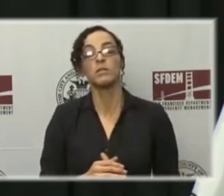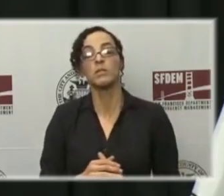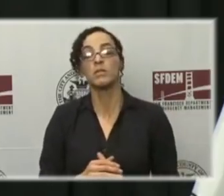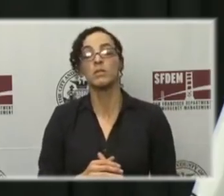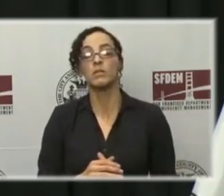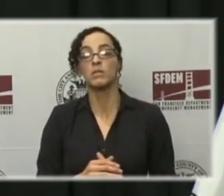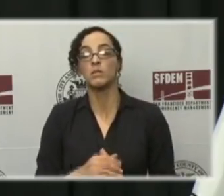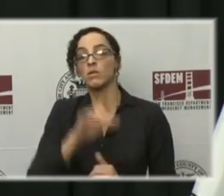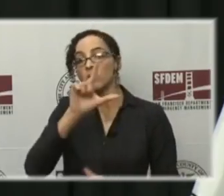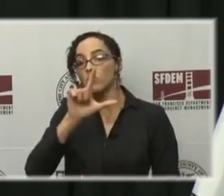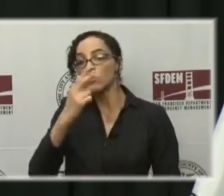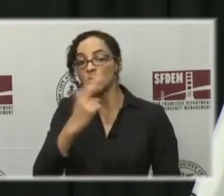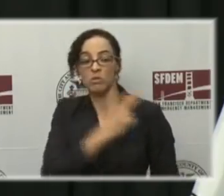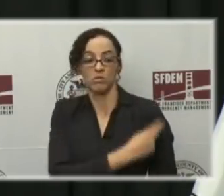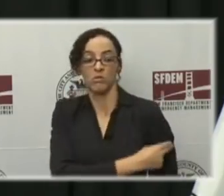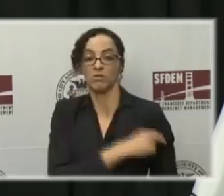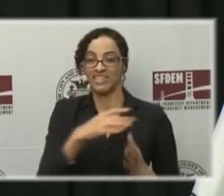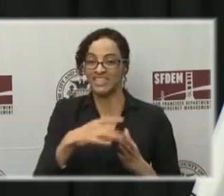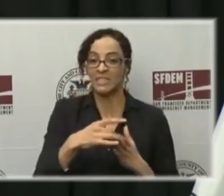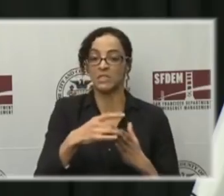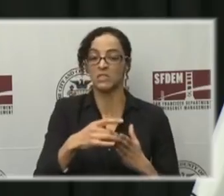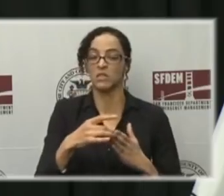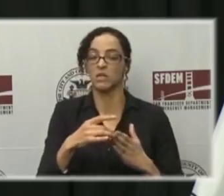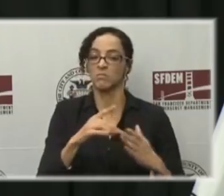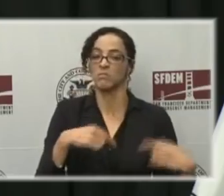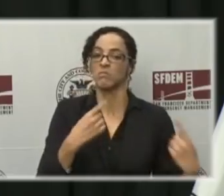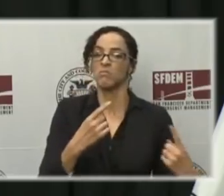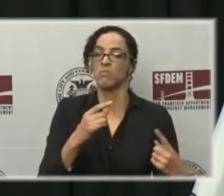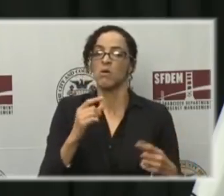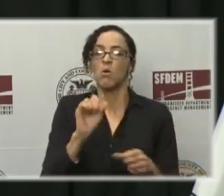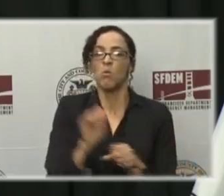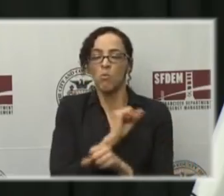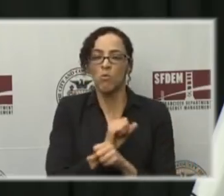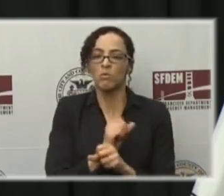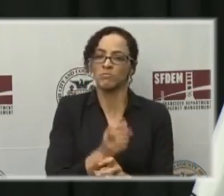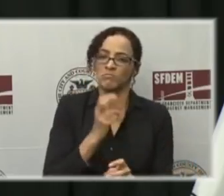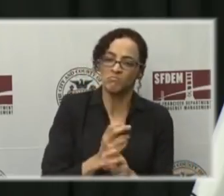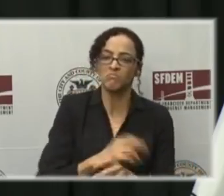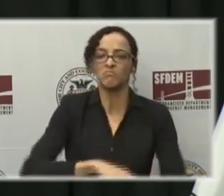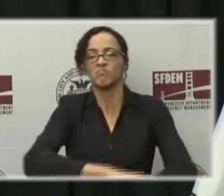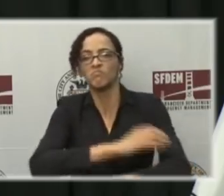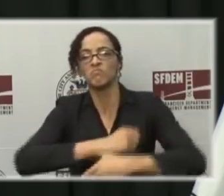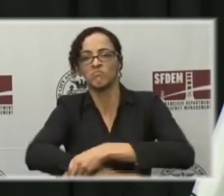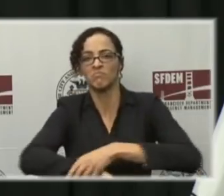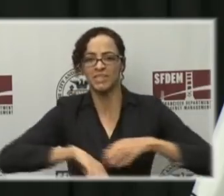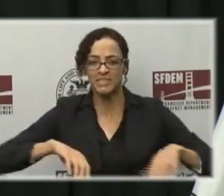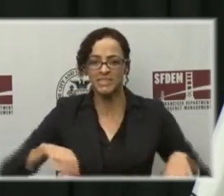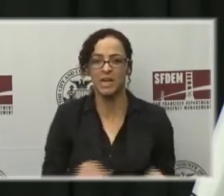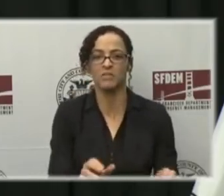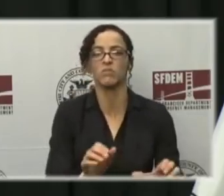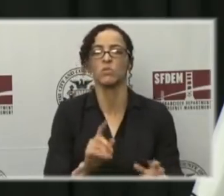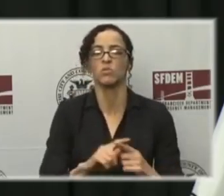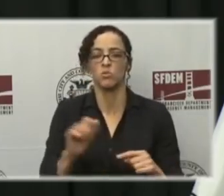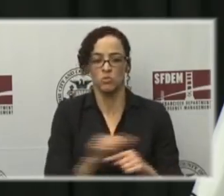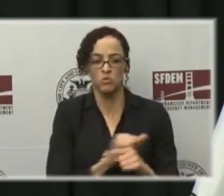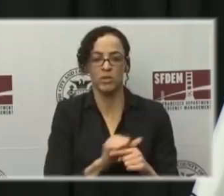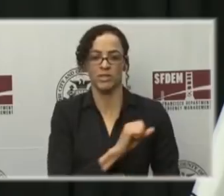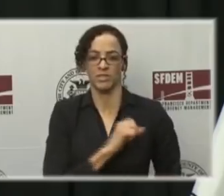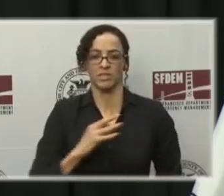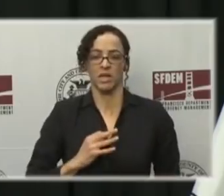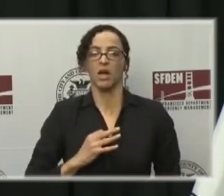Laguna Honda leadership has worked actively and diligently to train staff on coronavirus procedures, including the use of